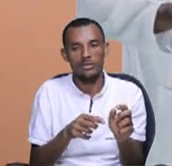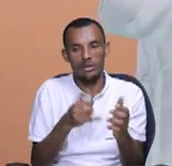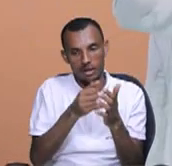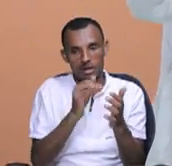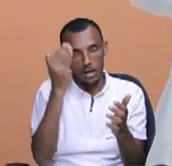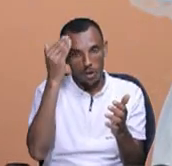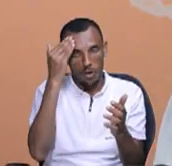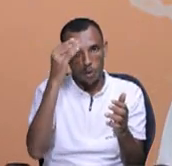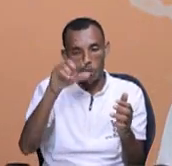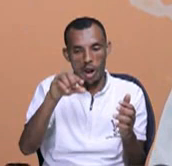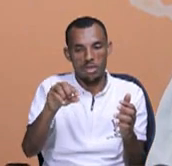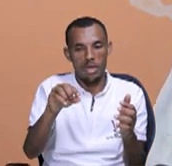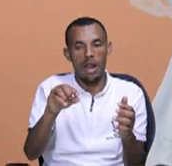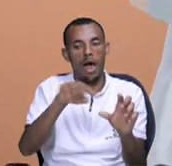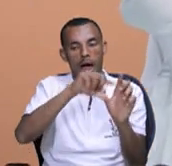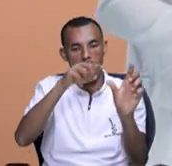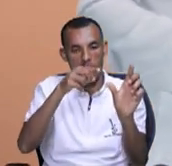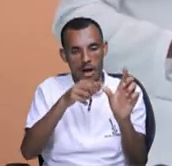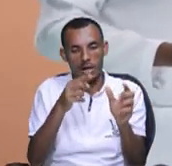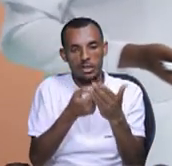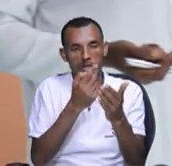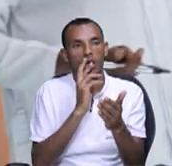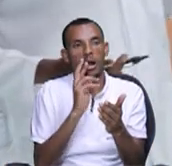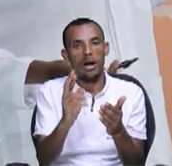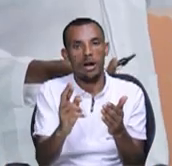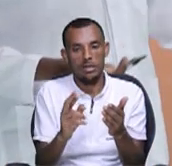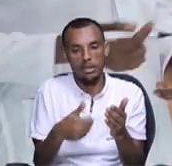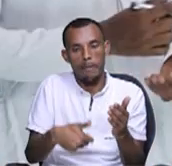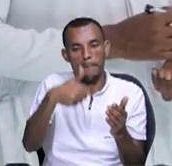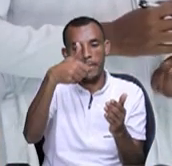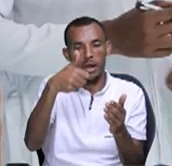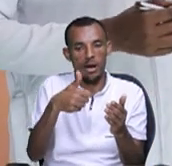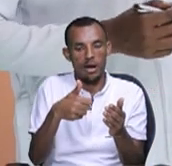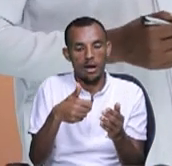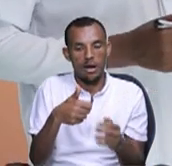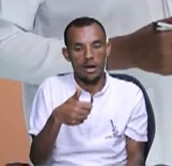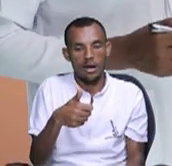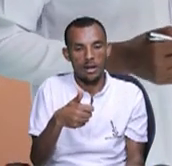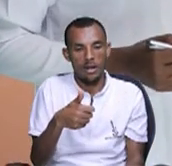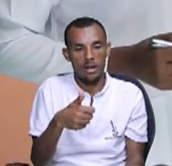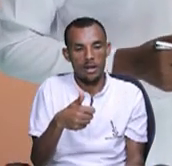It is known as what? Quadrantal angles. These are the main